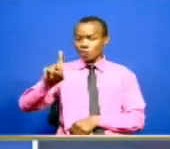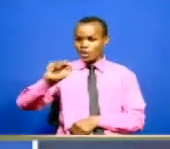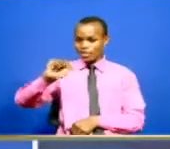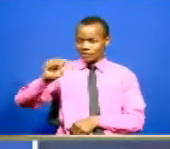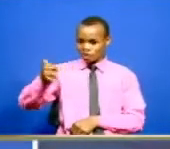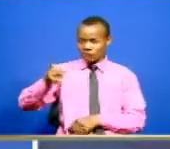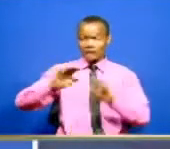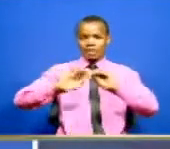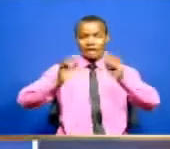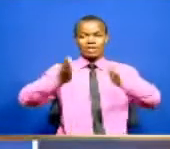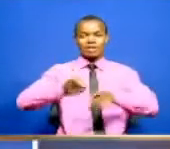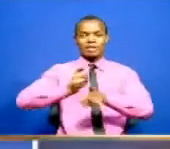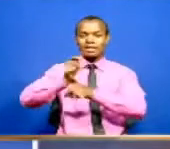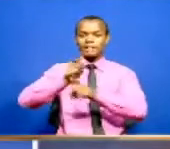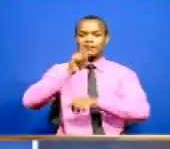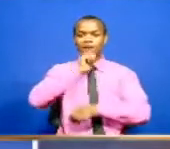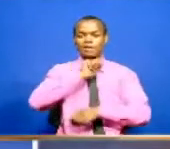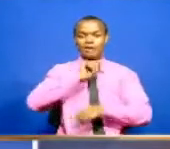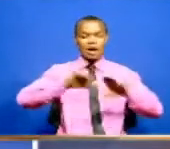331,000 teachers trained.